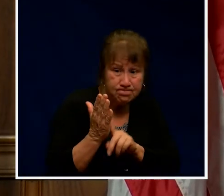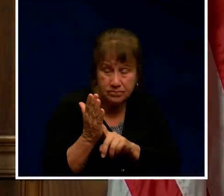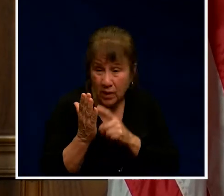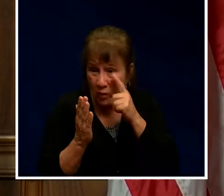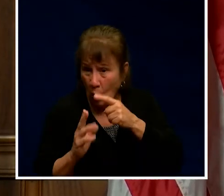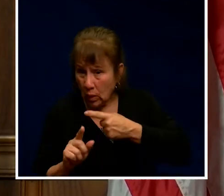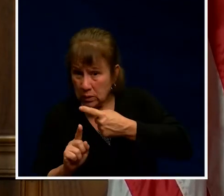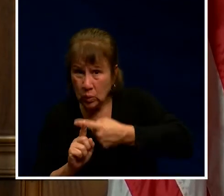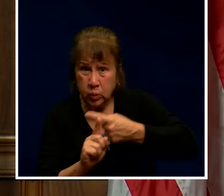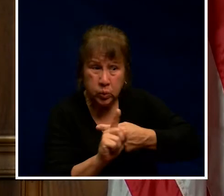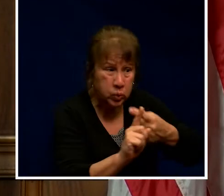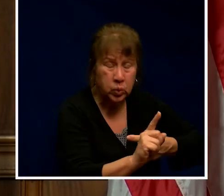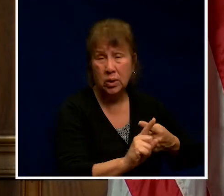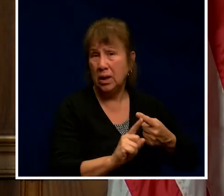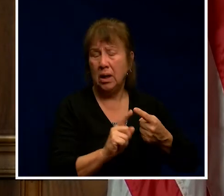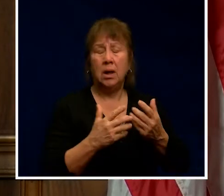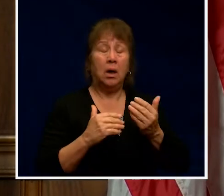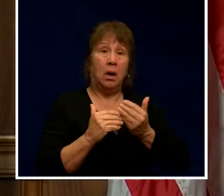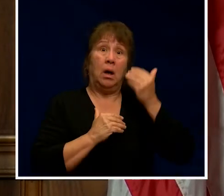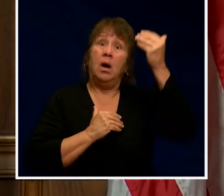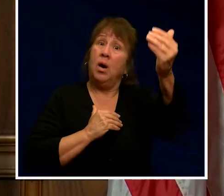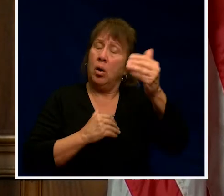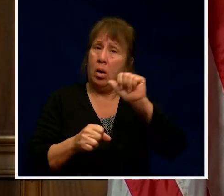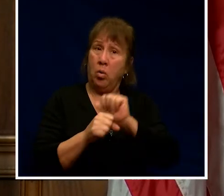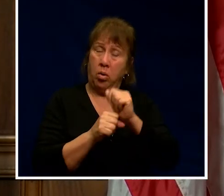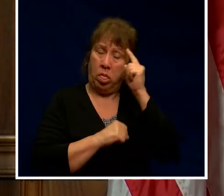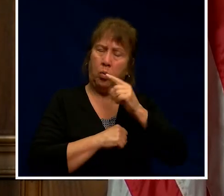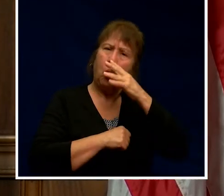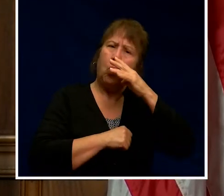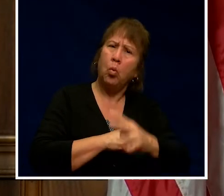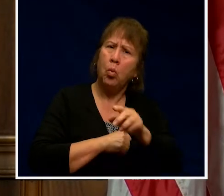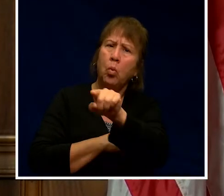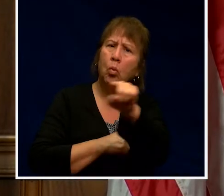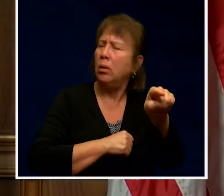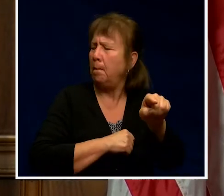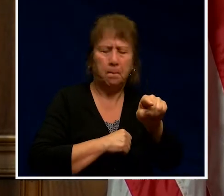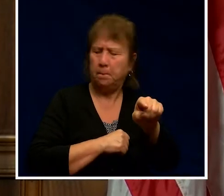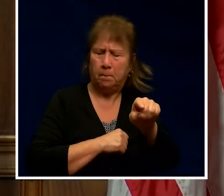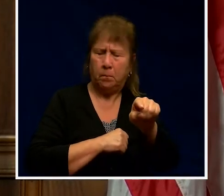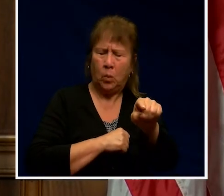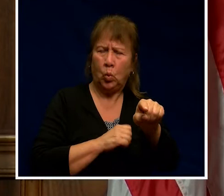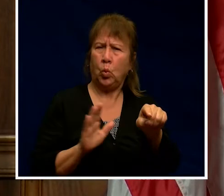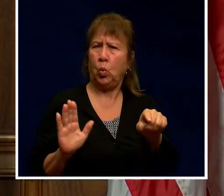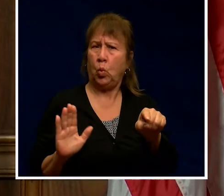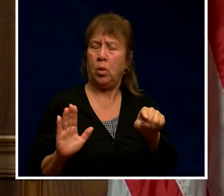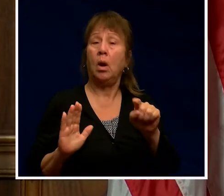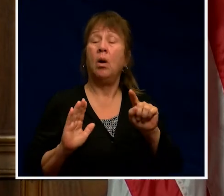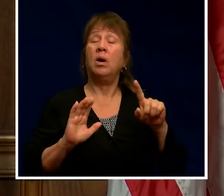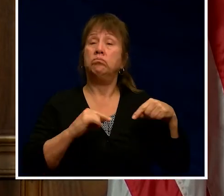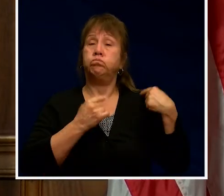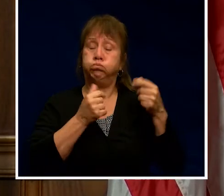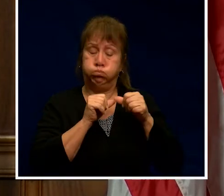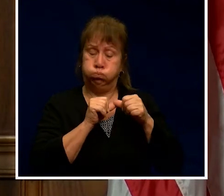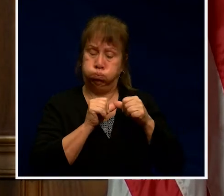inventory as far as leasing goes. There's just so much work, and I don't want anybody to think that you're being left out. Because they're not. It is